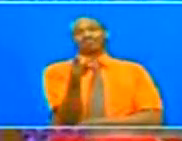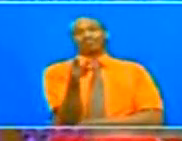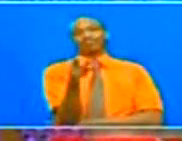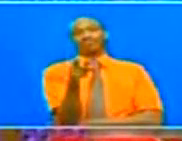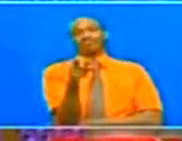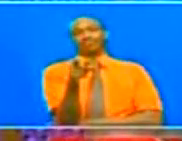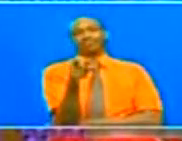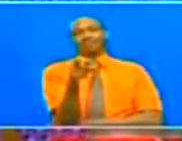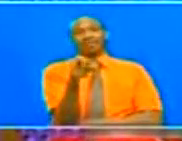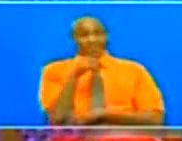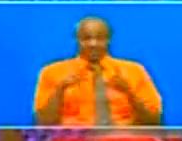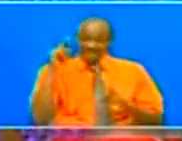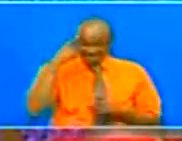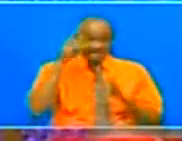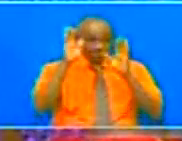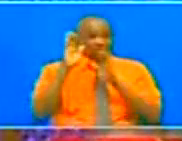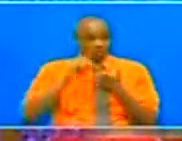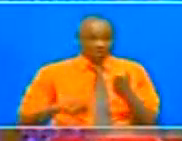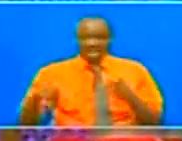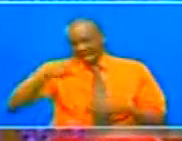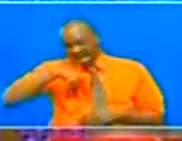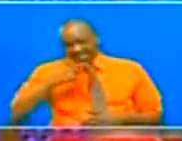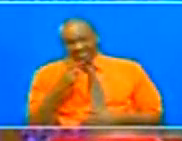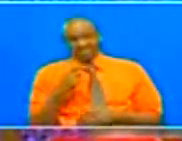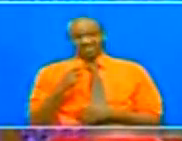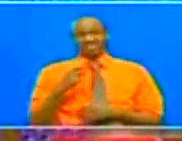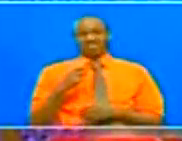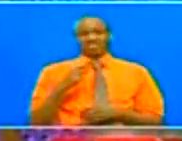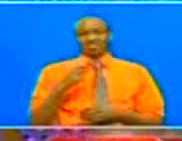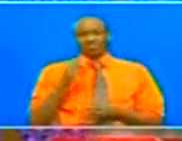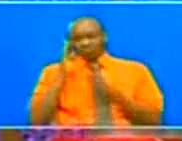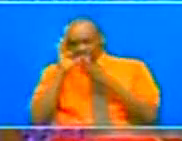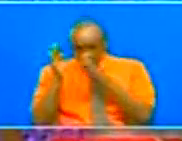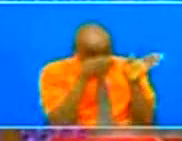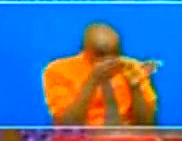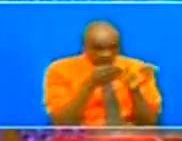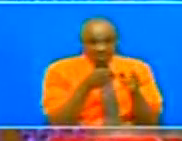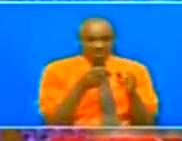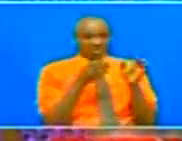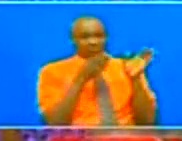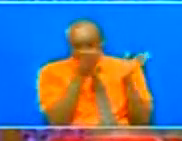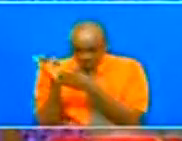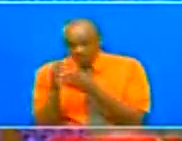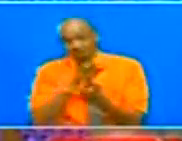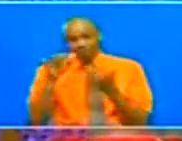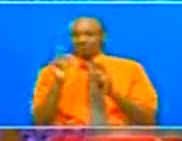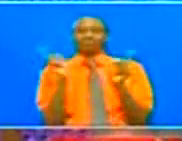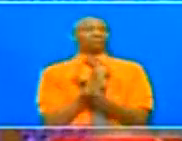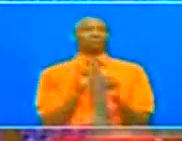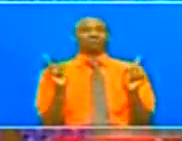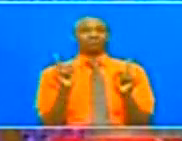know, correct. But I think the important thing is let's not lose sight of the fact that for us to address this thing